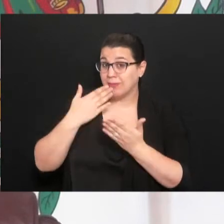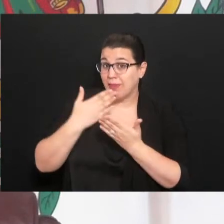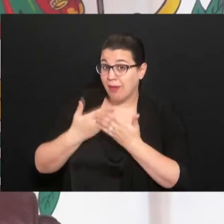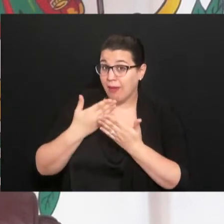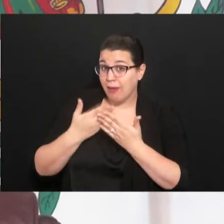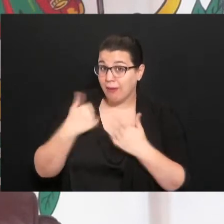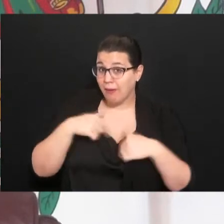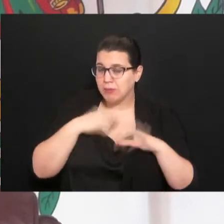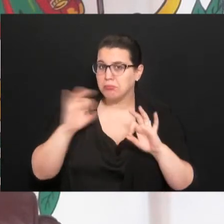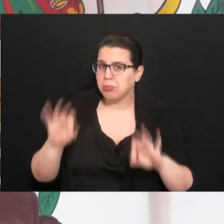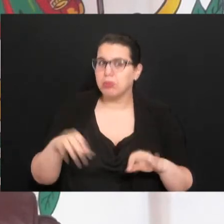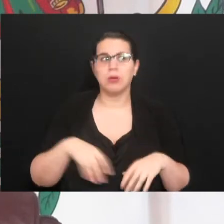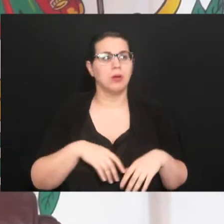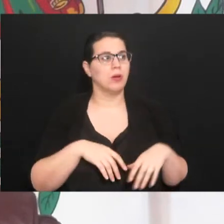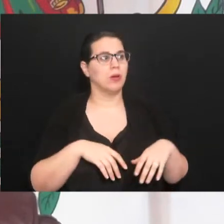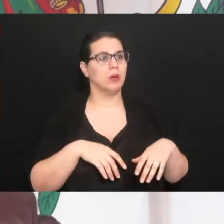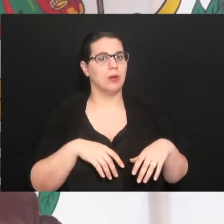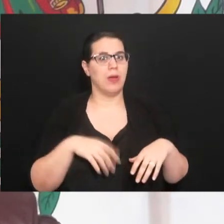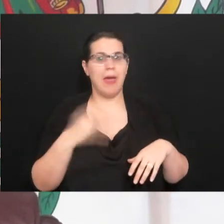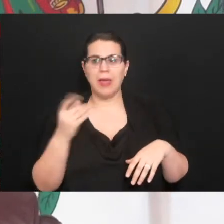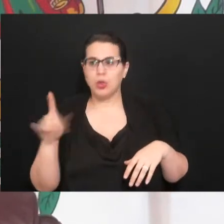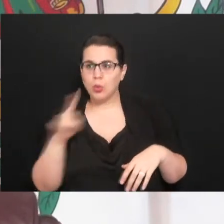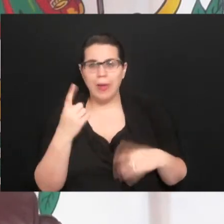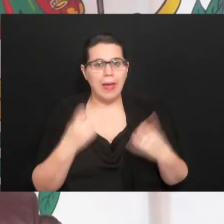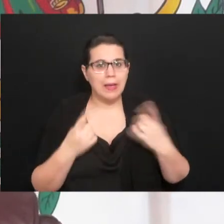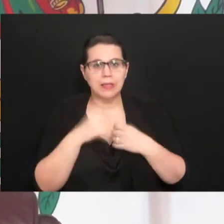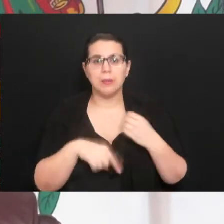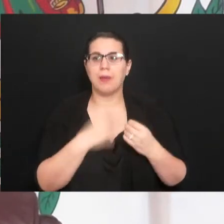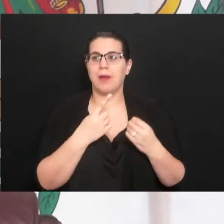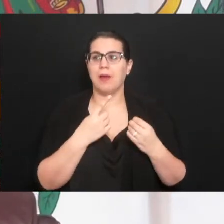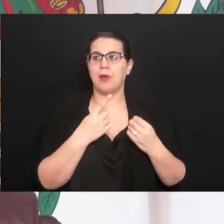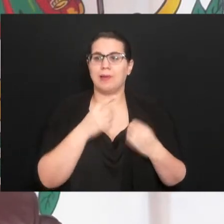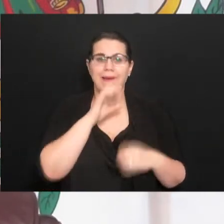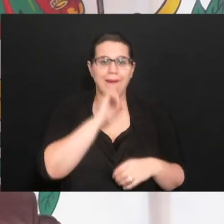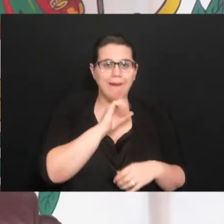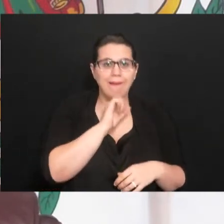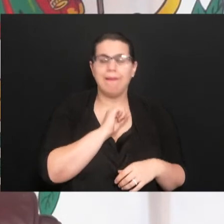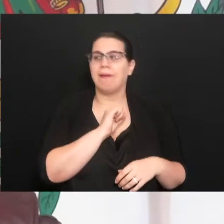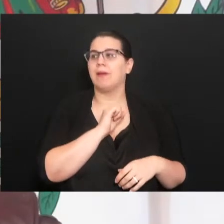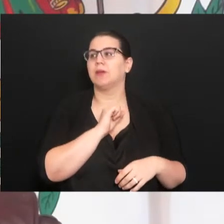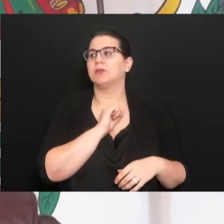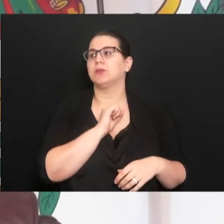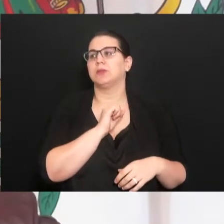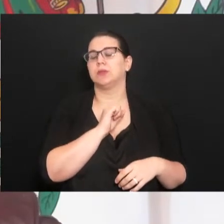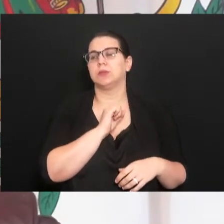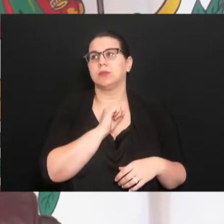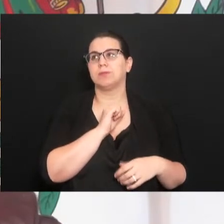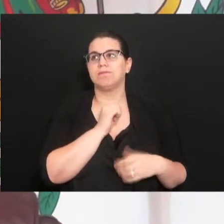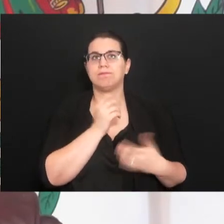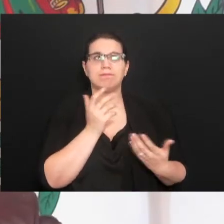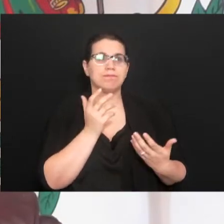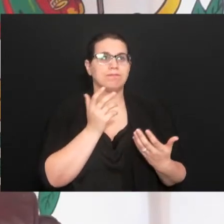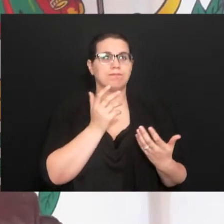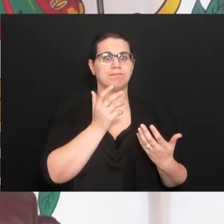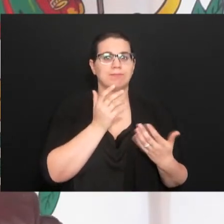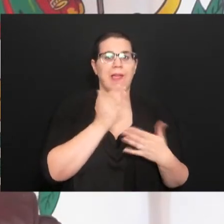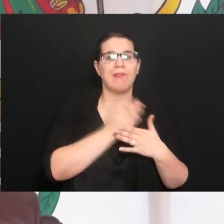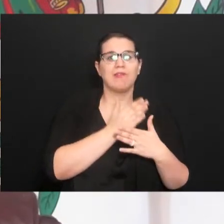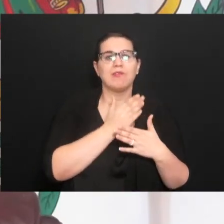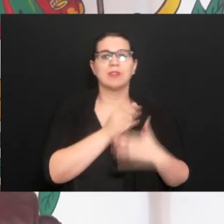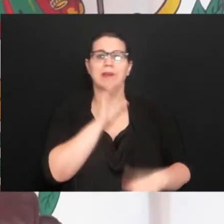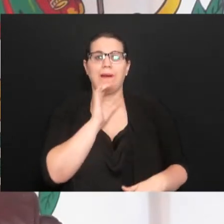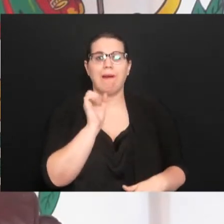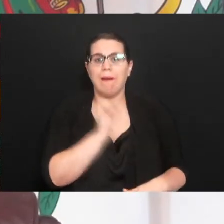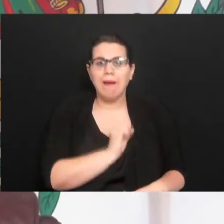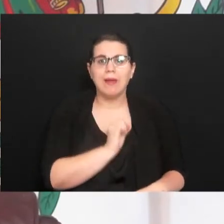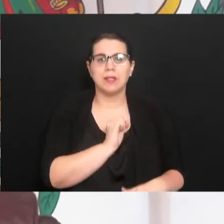standpoint of asking about, the age and how the average age of the